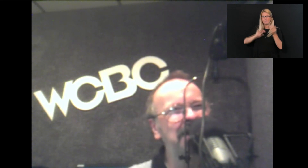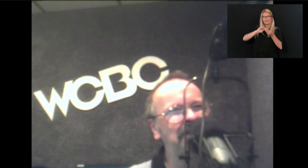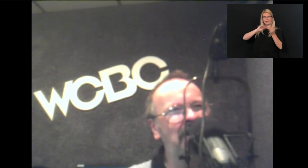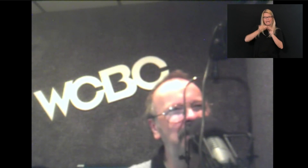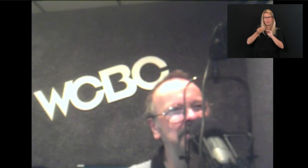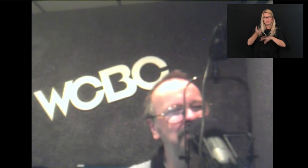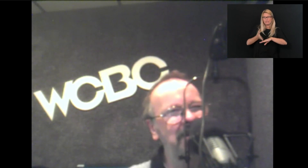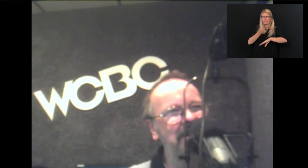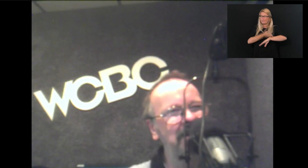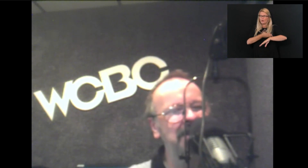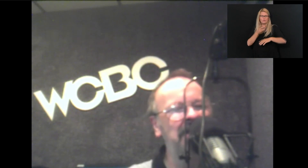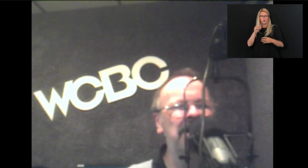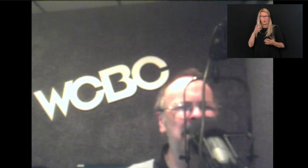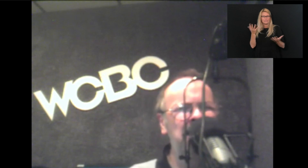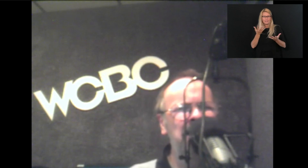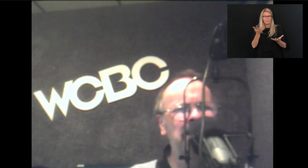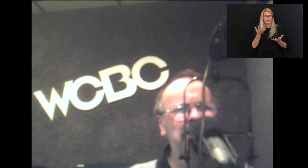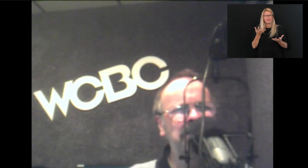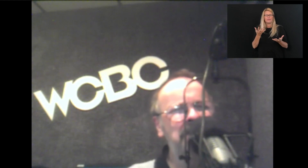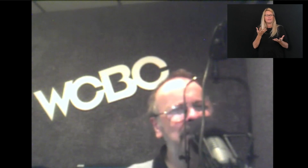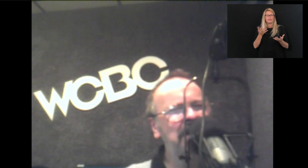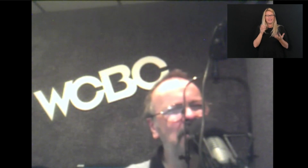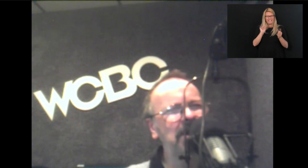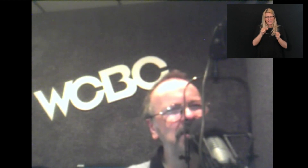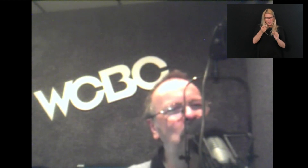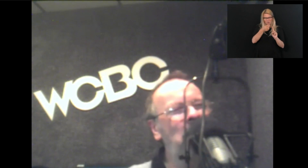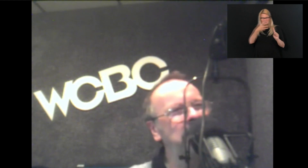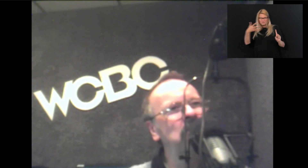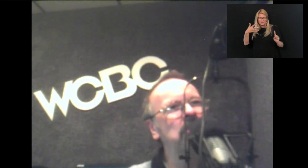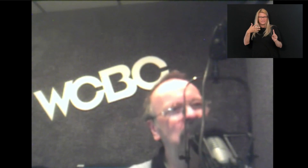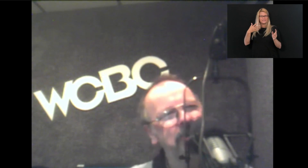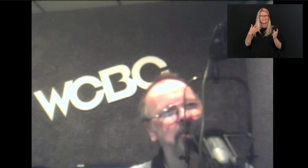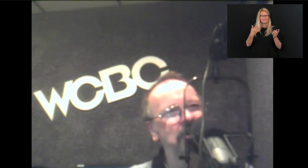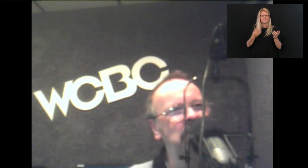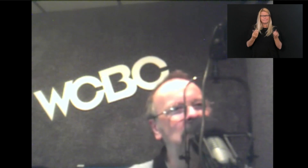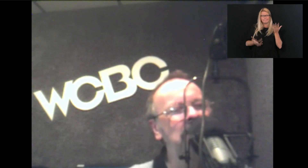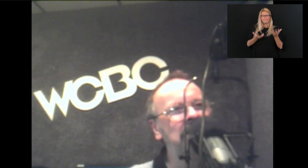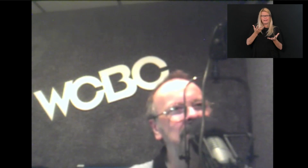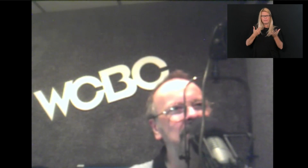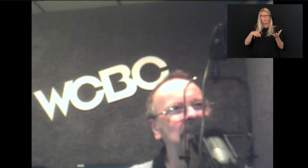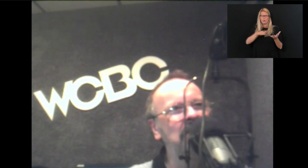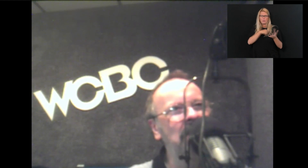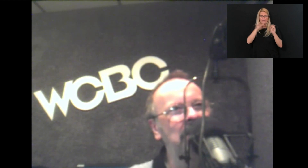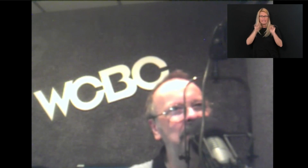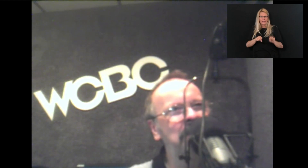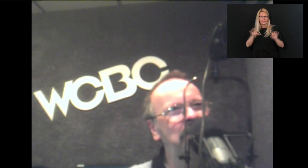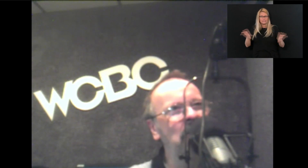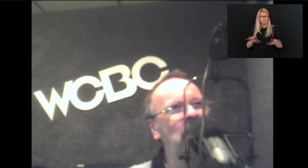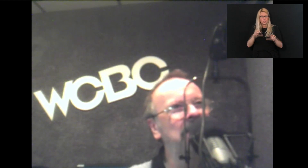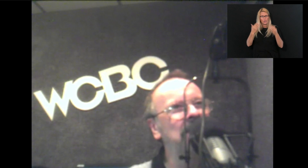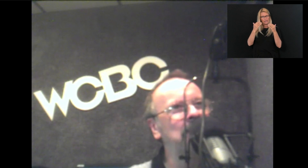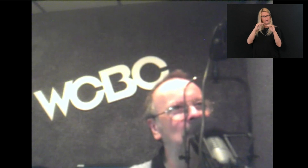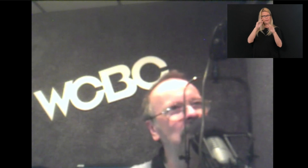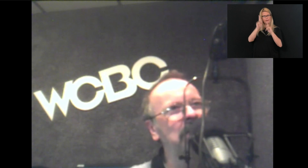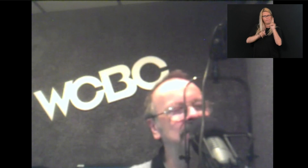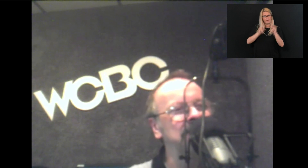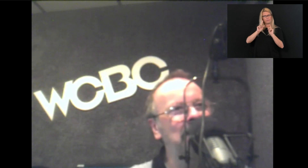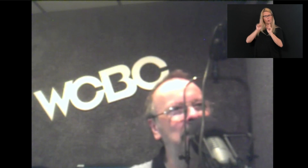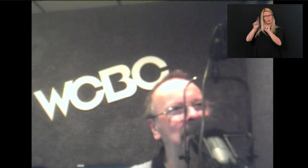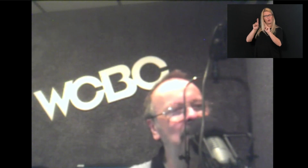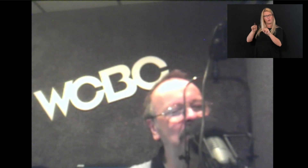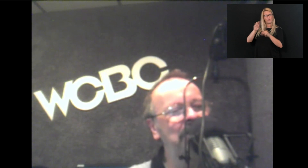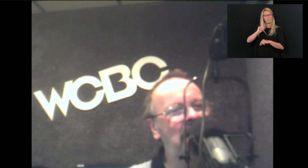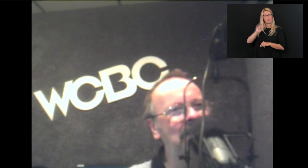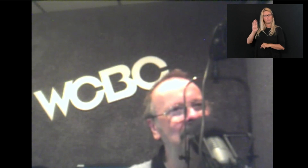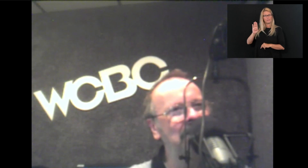you identify those metrics, and could you maybe go into what you could do to limit people going to Myrtle Beach and coming